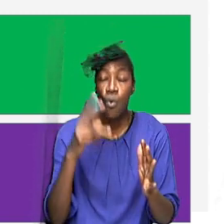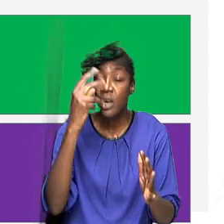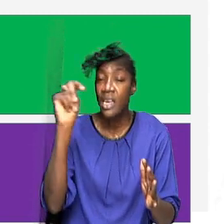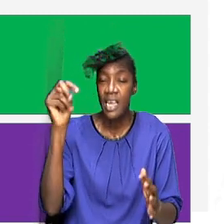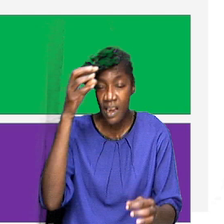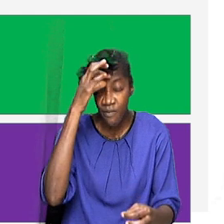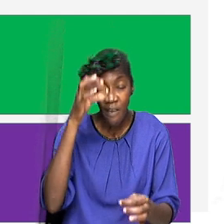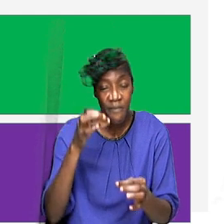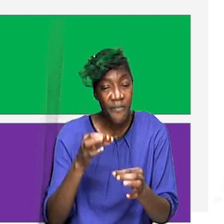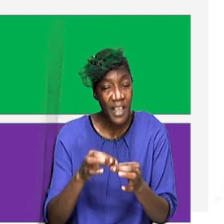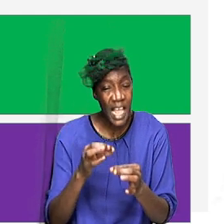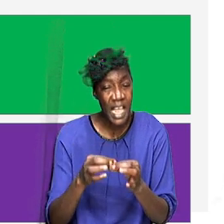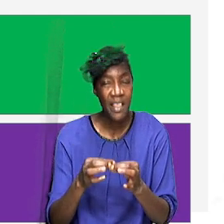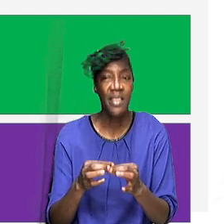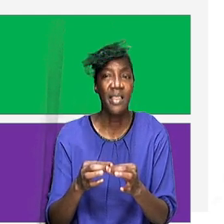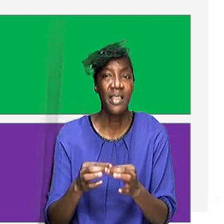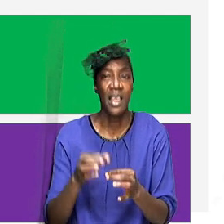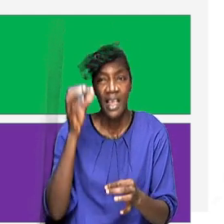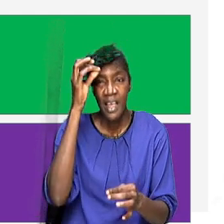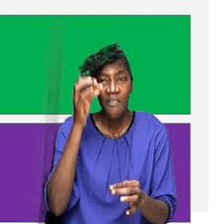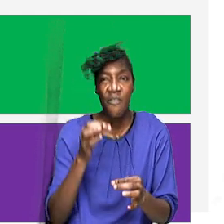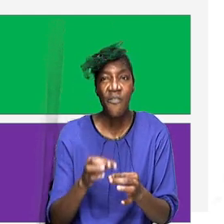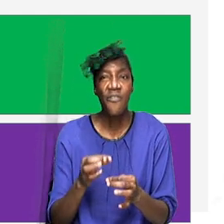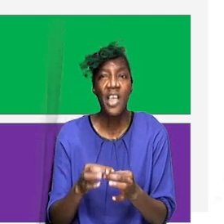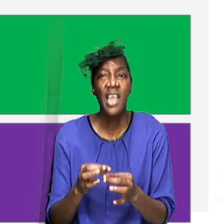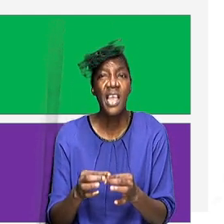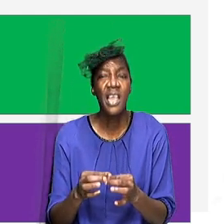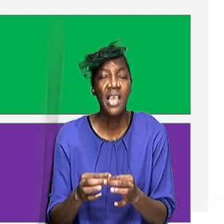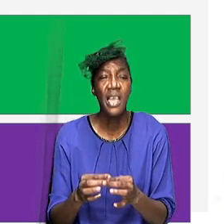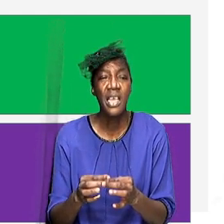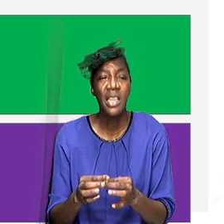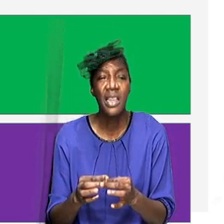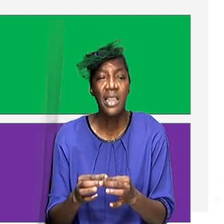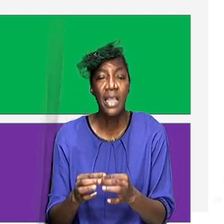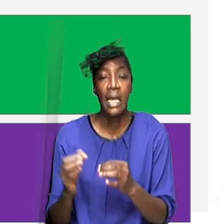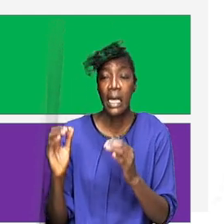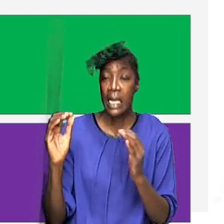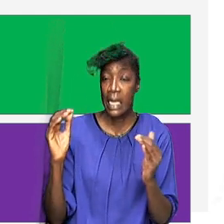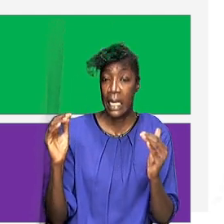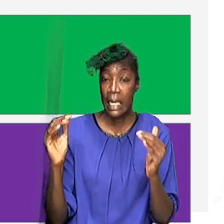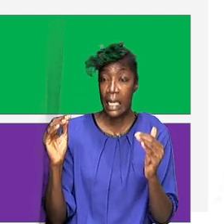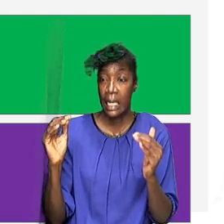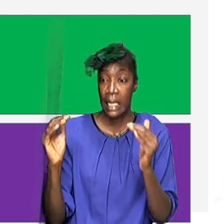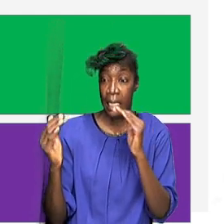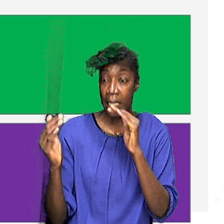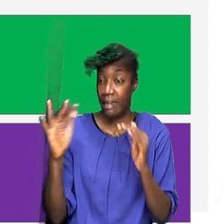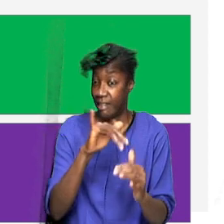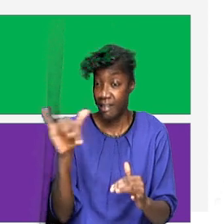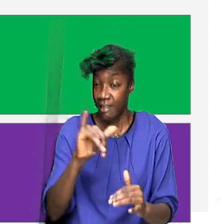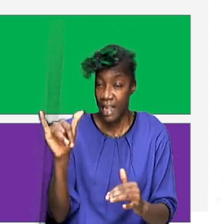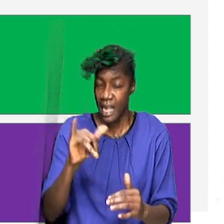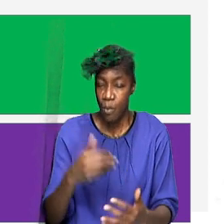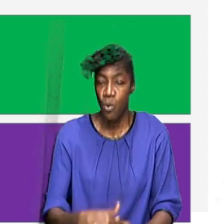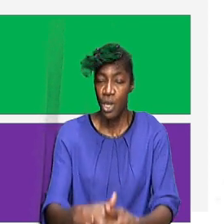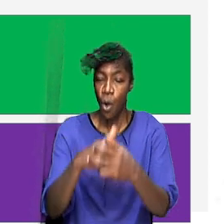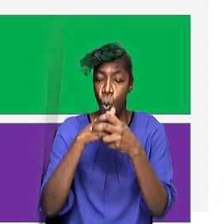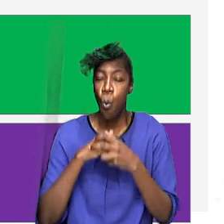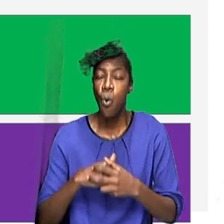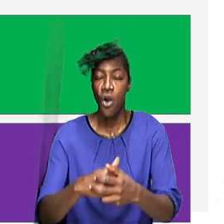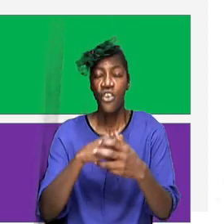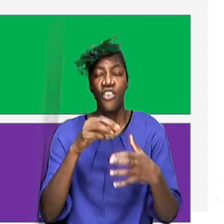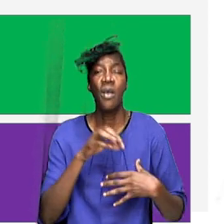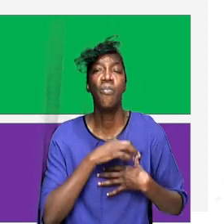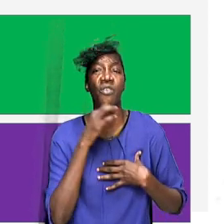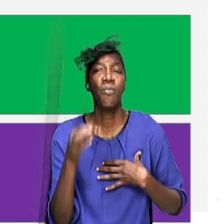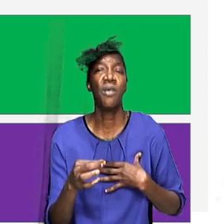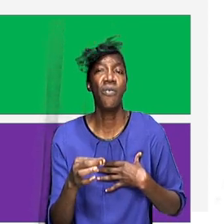thee. And faith by design runs synchronized with the worship spirit. When you begin to worship God,